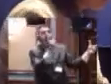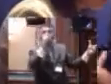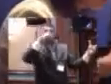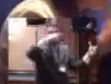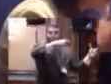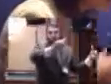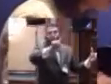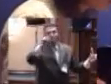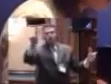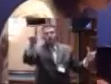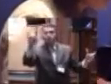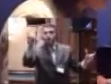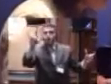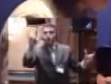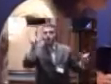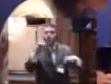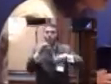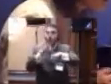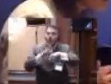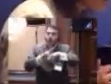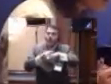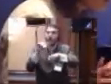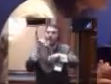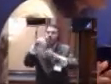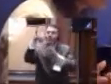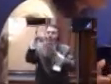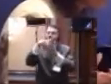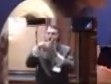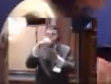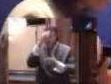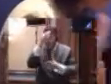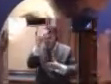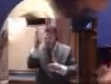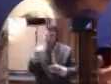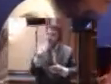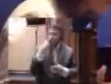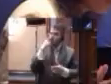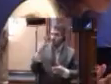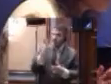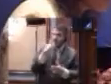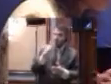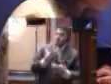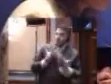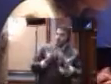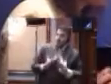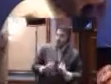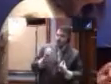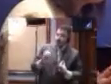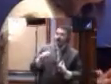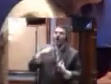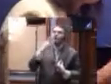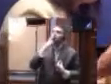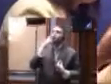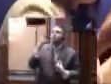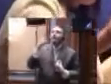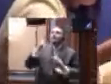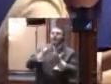in the future talks that preceded. There were three competing